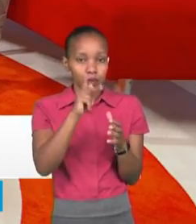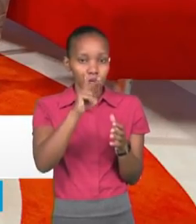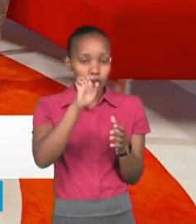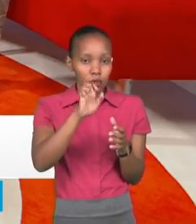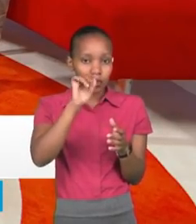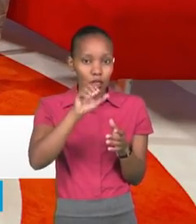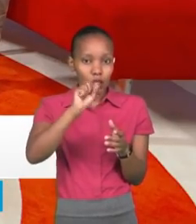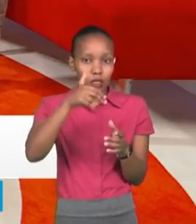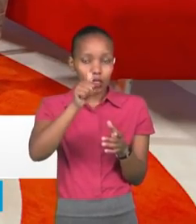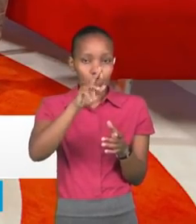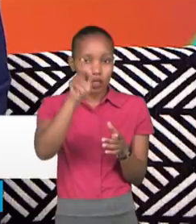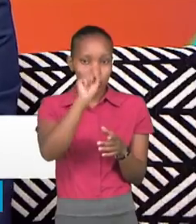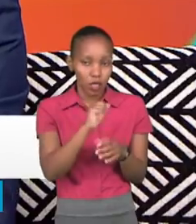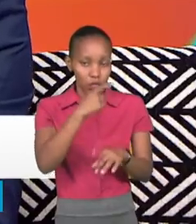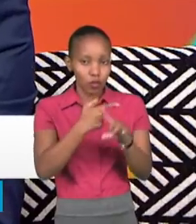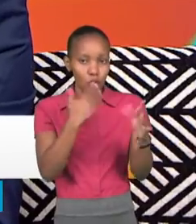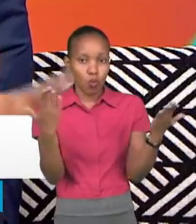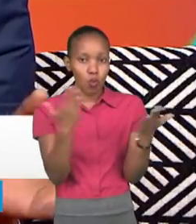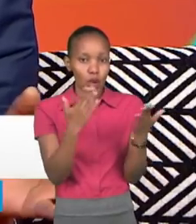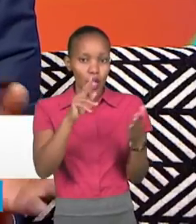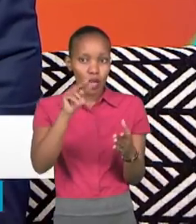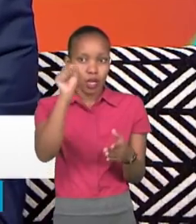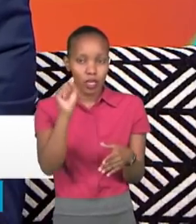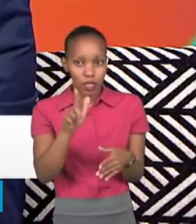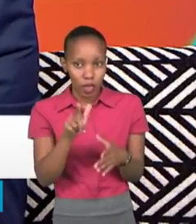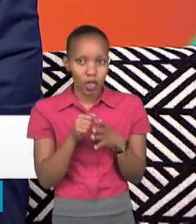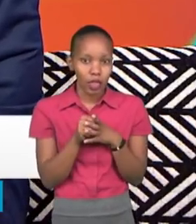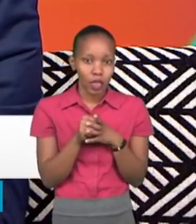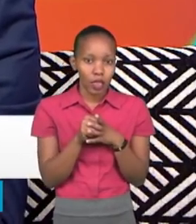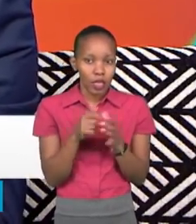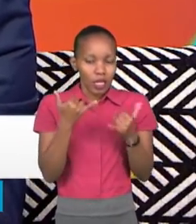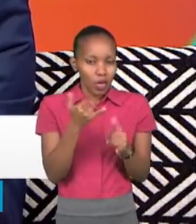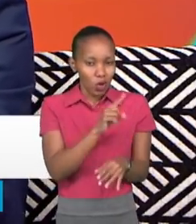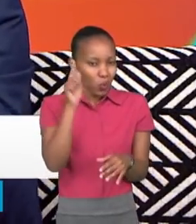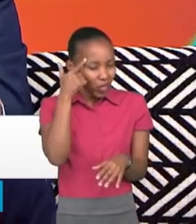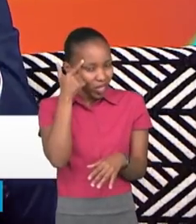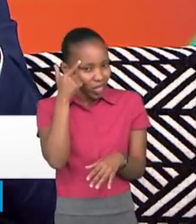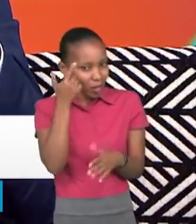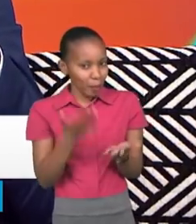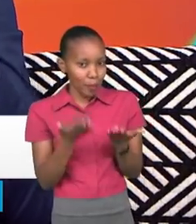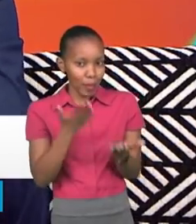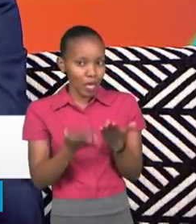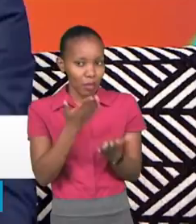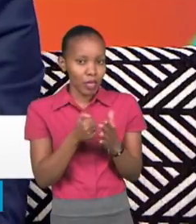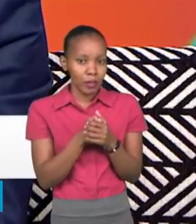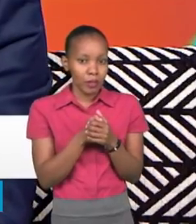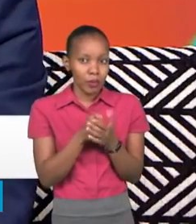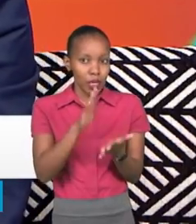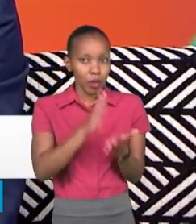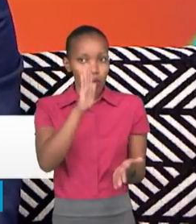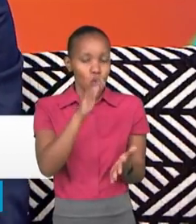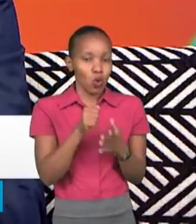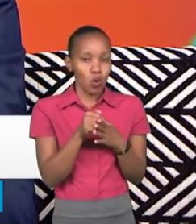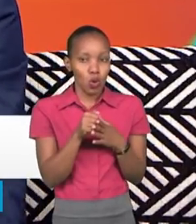from NSL. They played in the continental showpiece yesterday. Now, do you look forward to now extend your